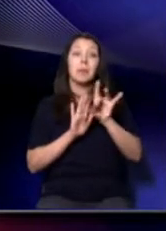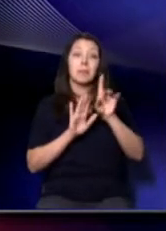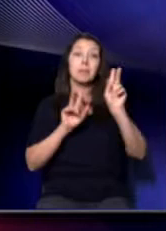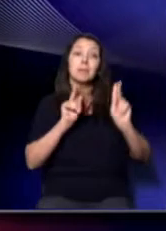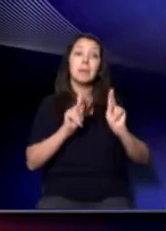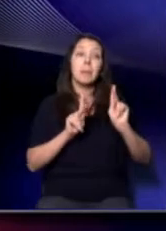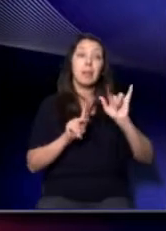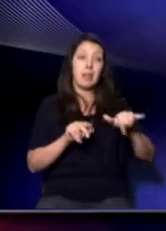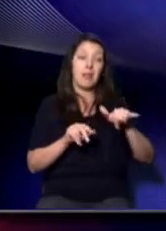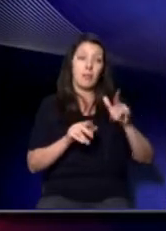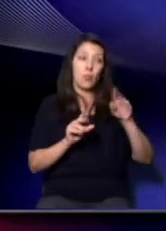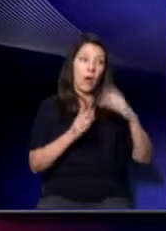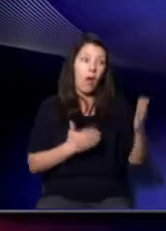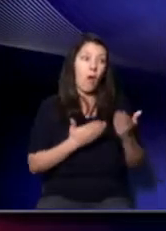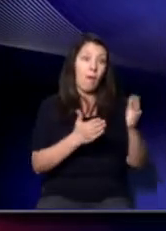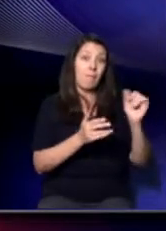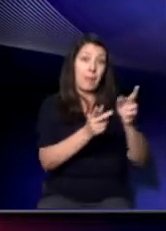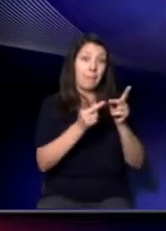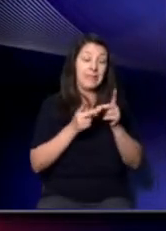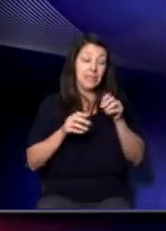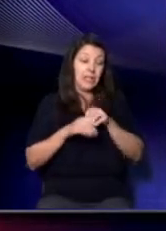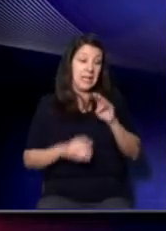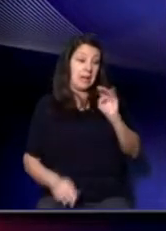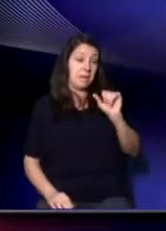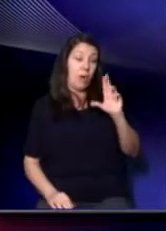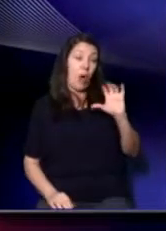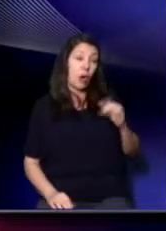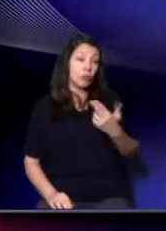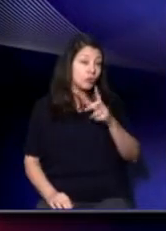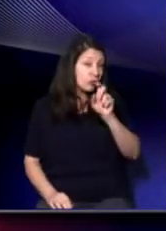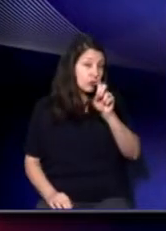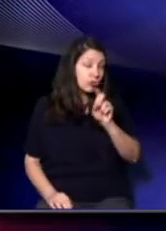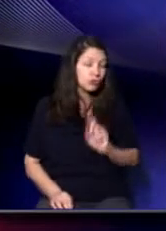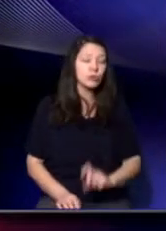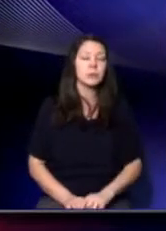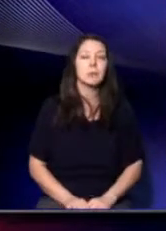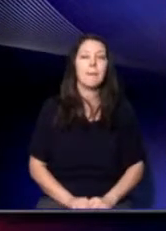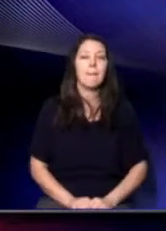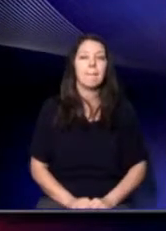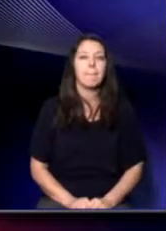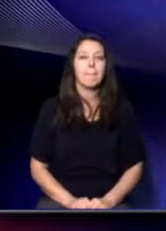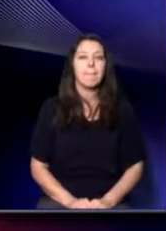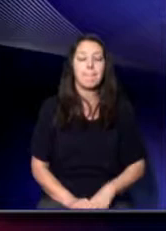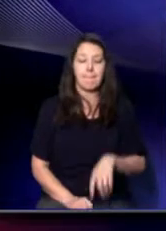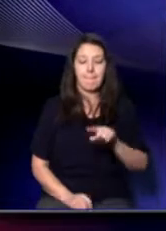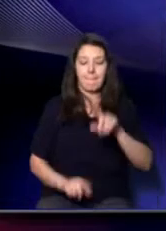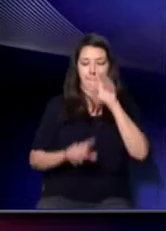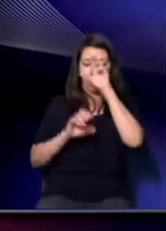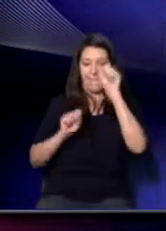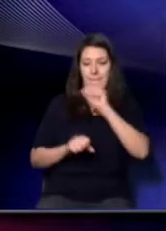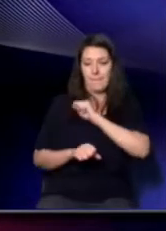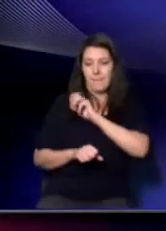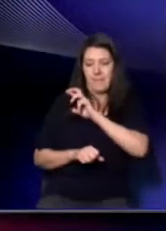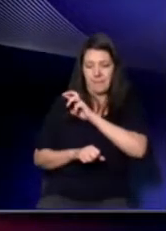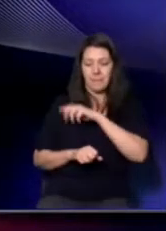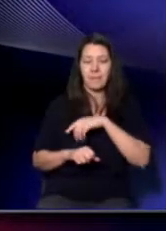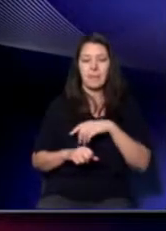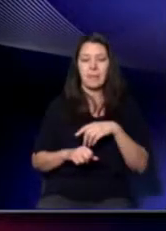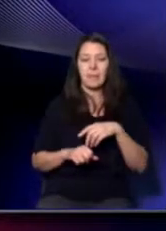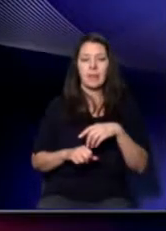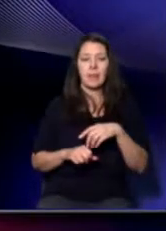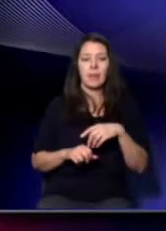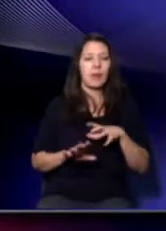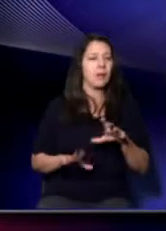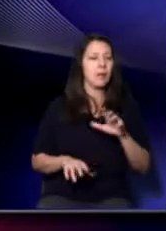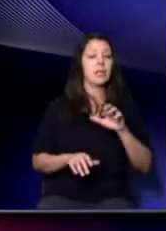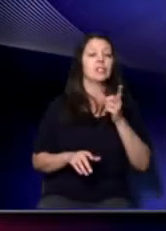we'll be in a position to offer those contracts to those individuals in our March meeting of next year? We have a goal set up to do that.